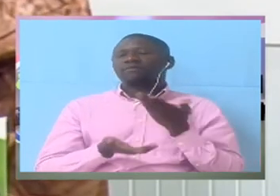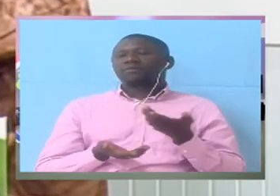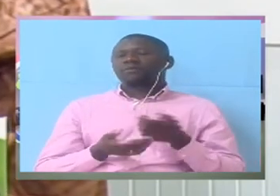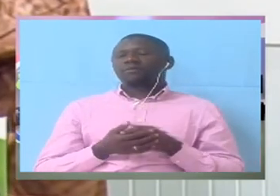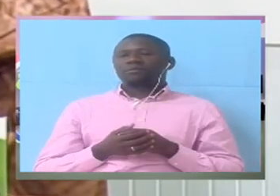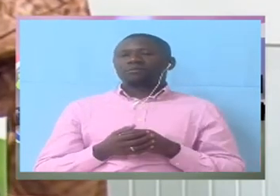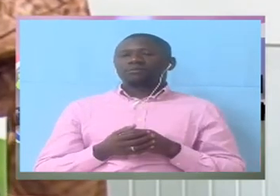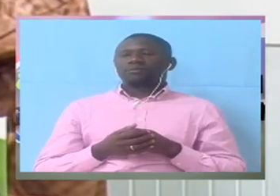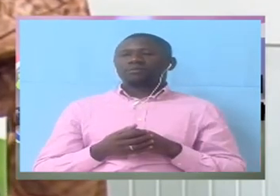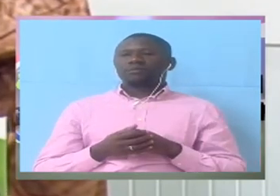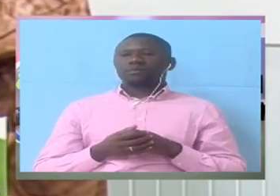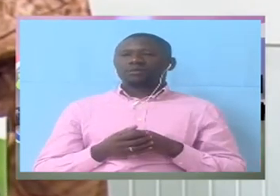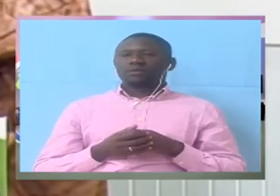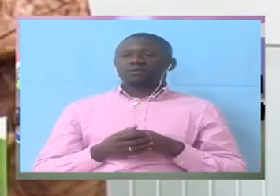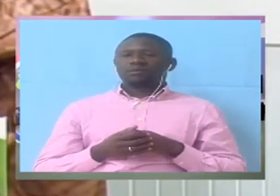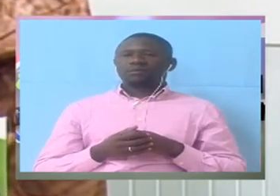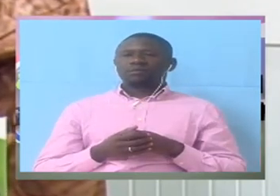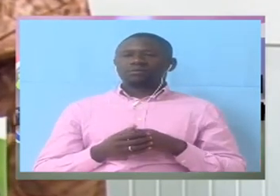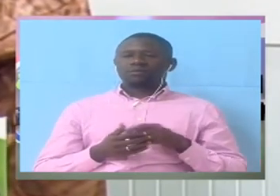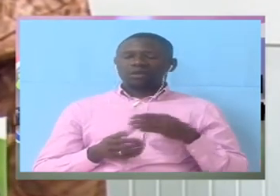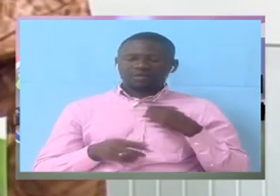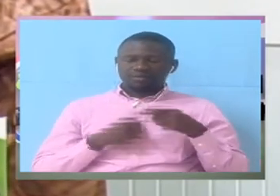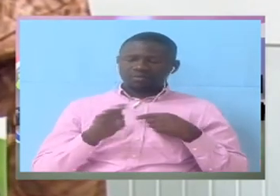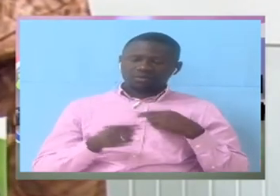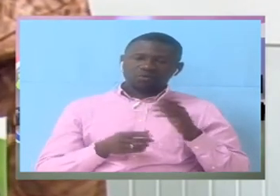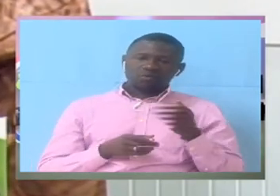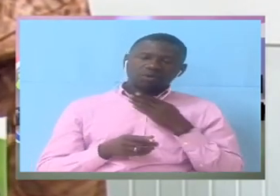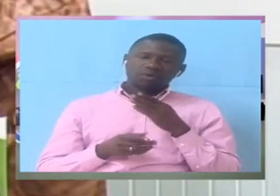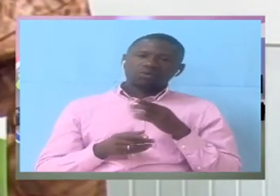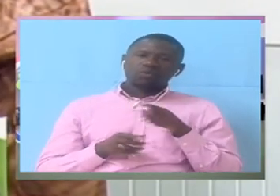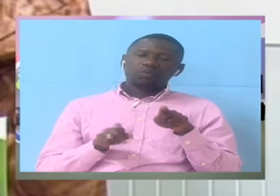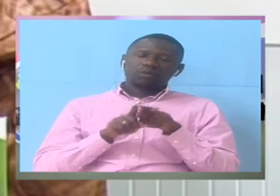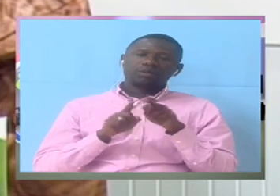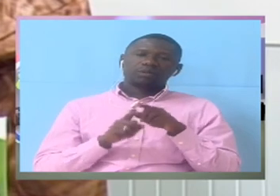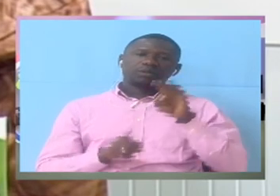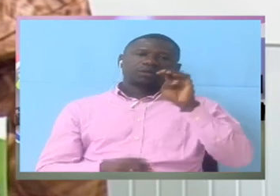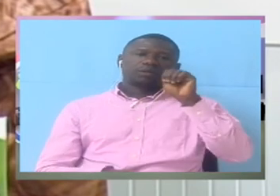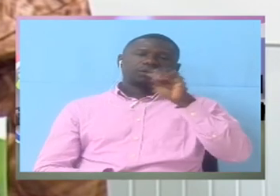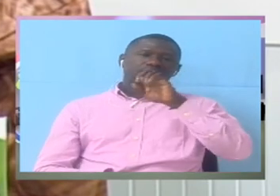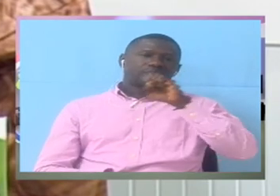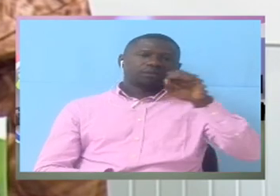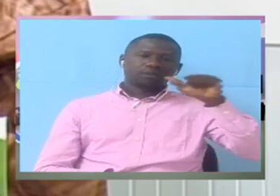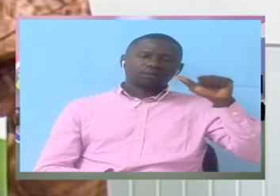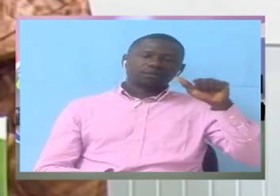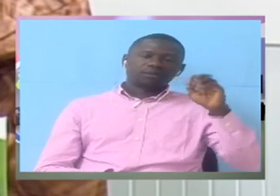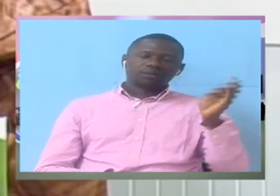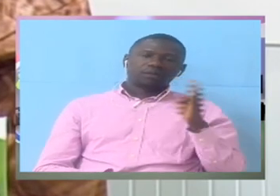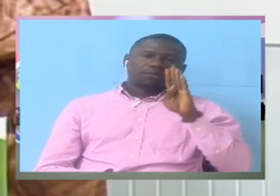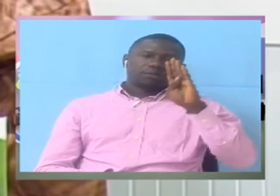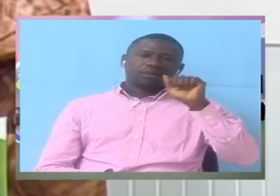a former wife. Isa Nisa. What? Isa Balde. Isa Balde. So that would make you 9.